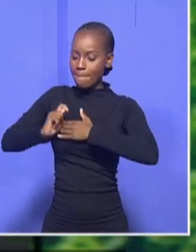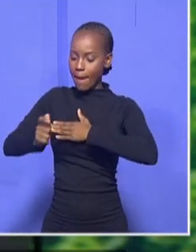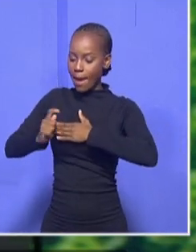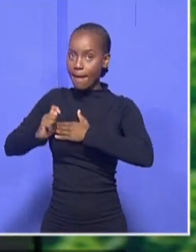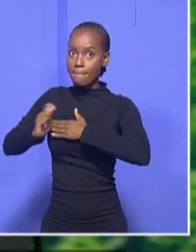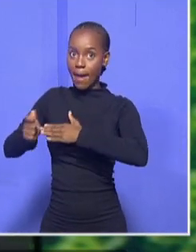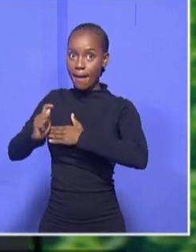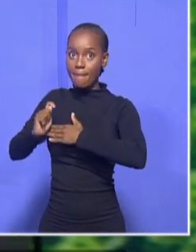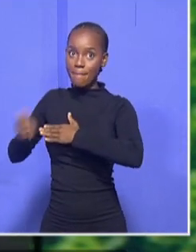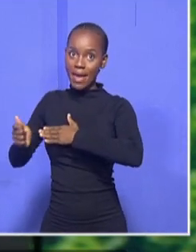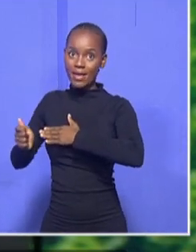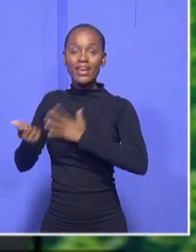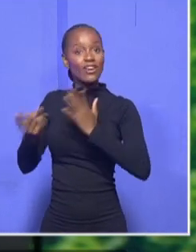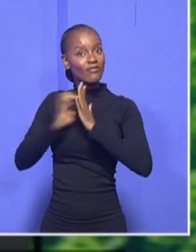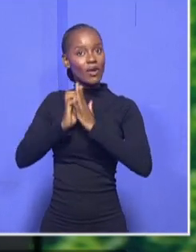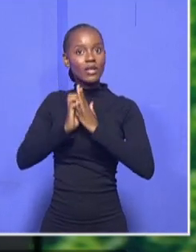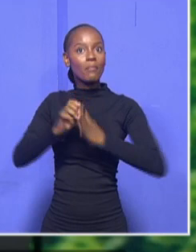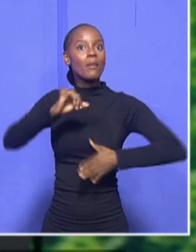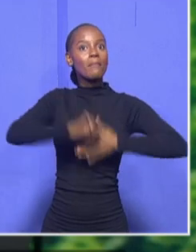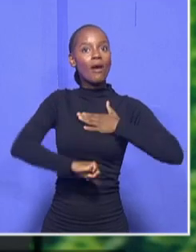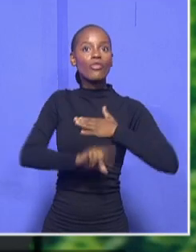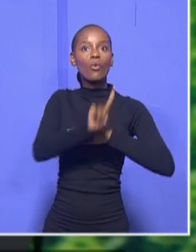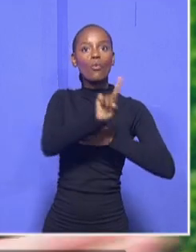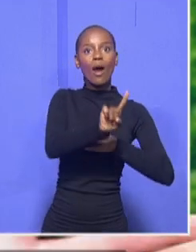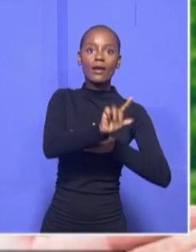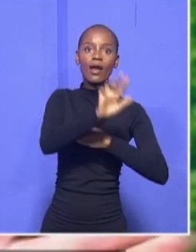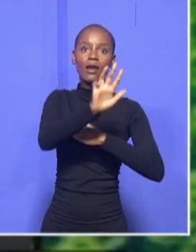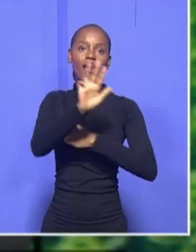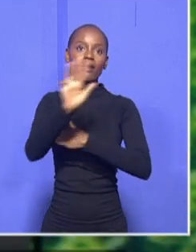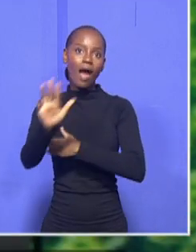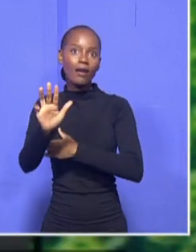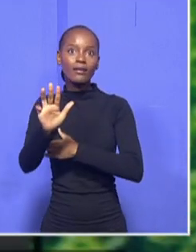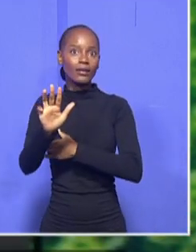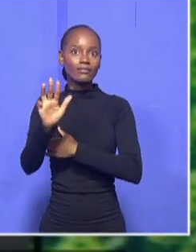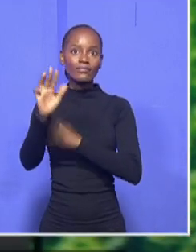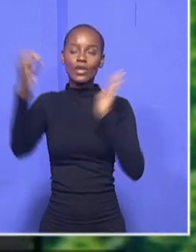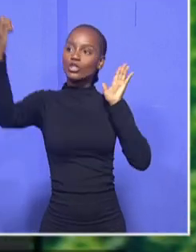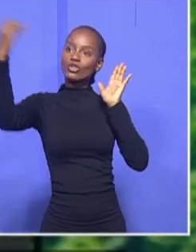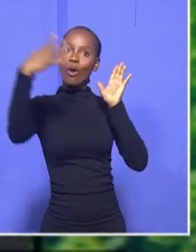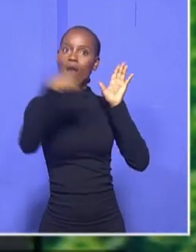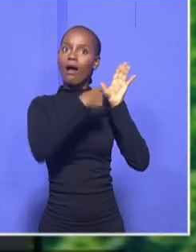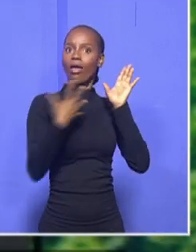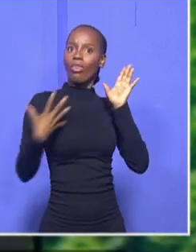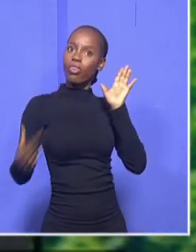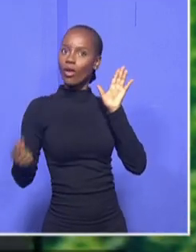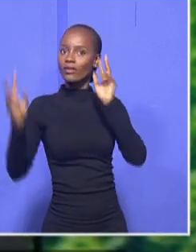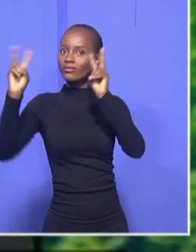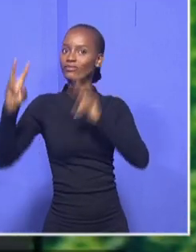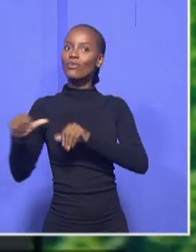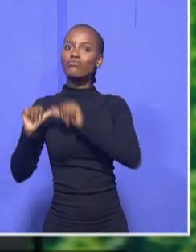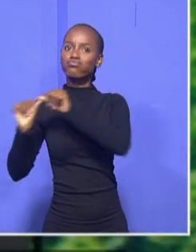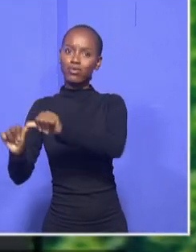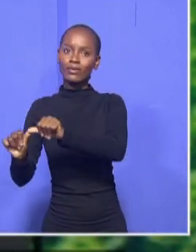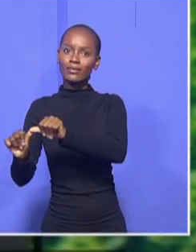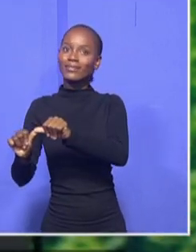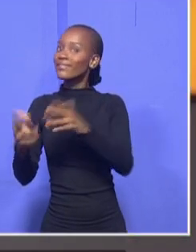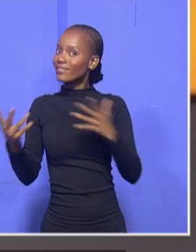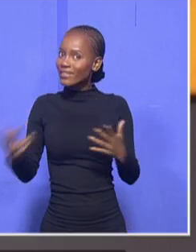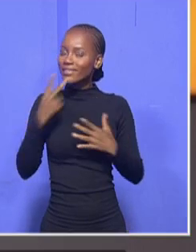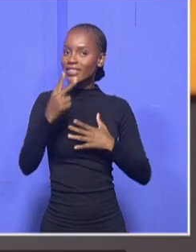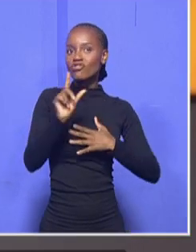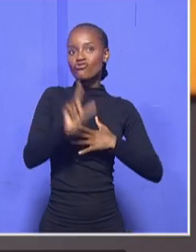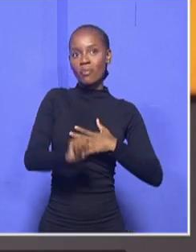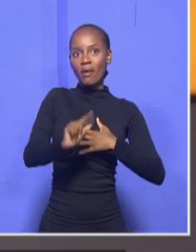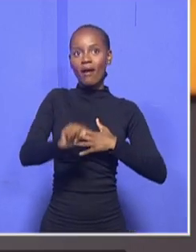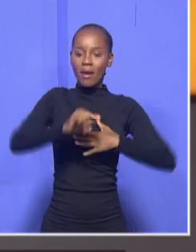as little as 1,999 a month, which has obviously opened up the target market hugely for this technology. And how do we